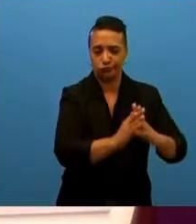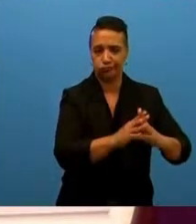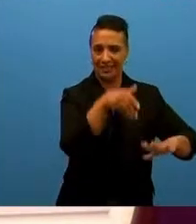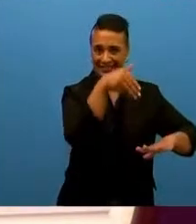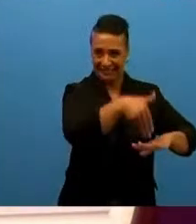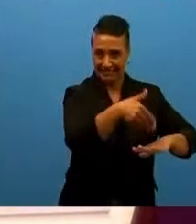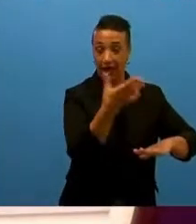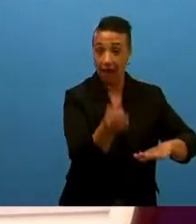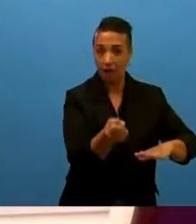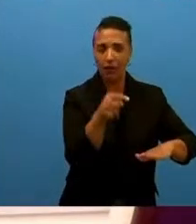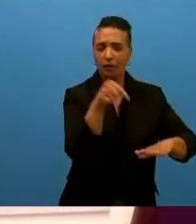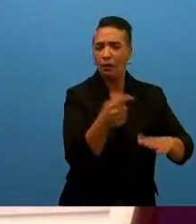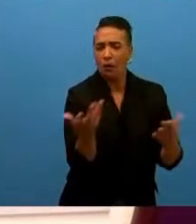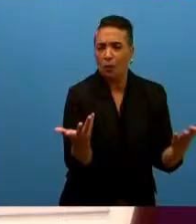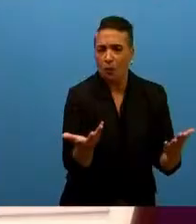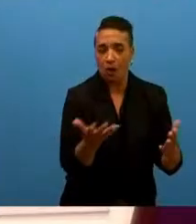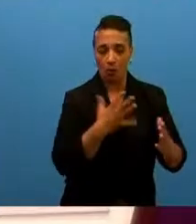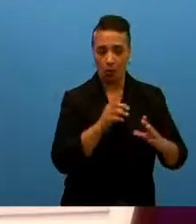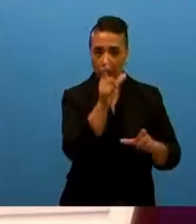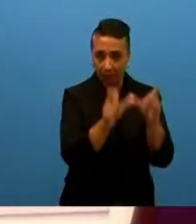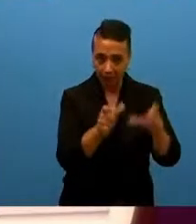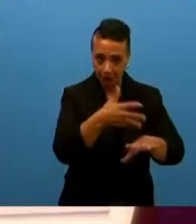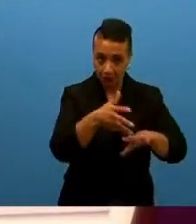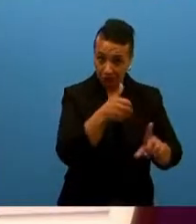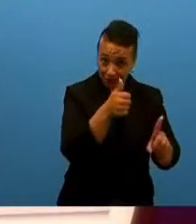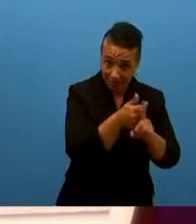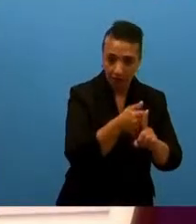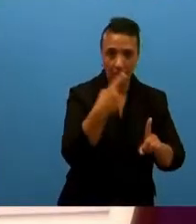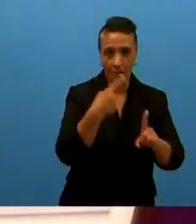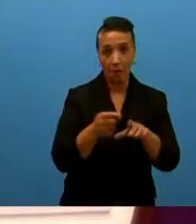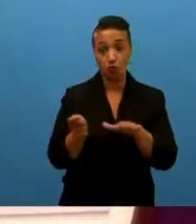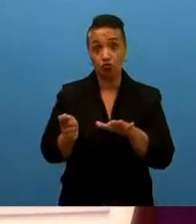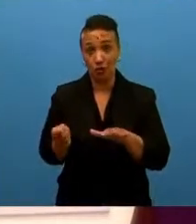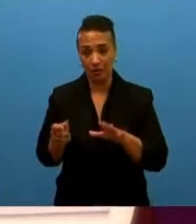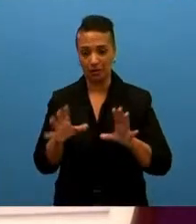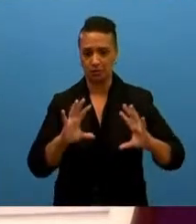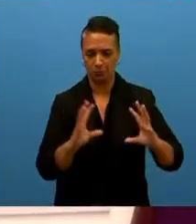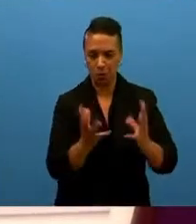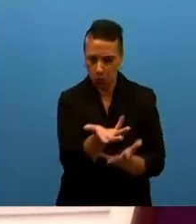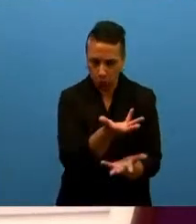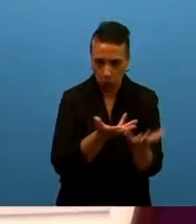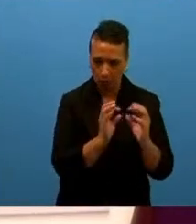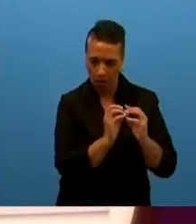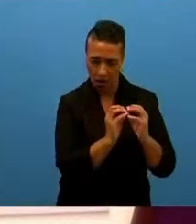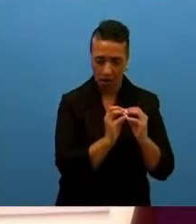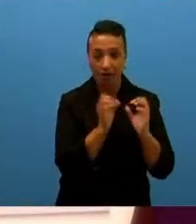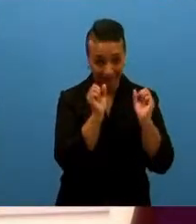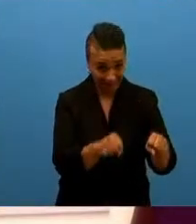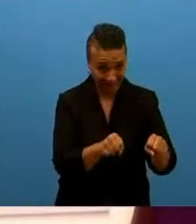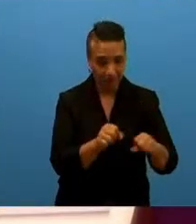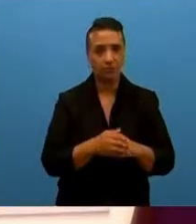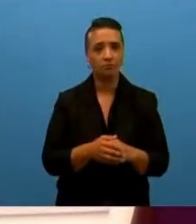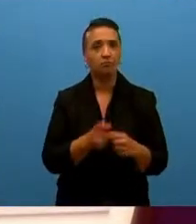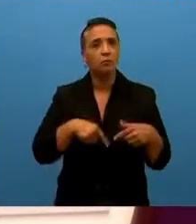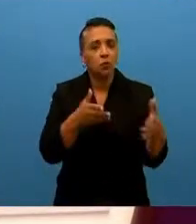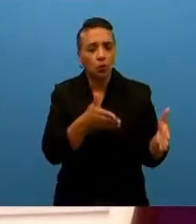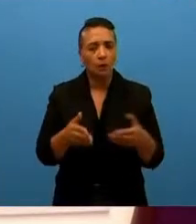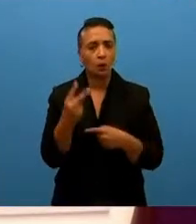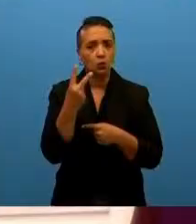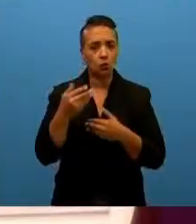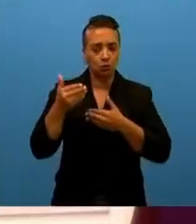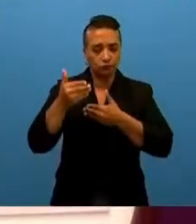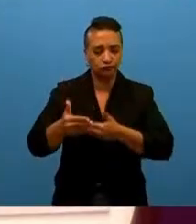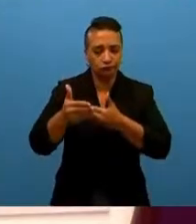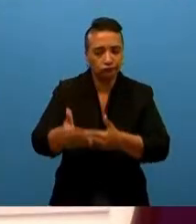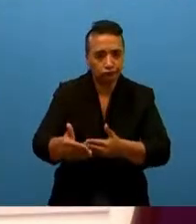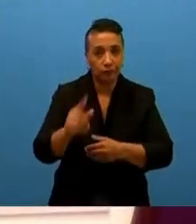channel for dialogue between indigenous peoples and the presidency. We are also planning 2 indigenous pavilions, one